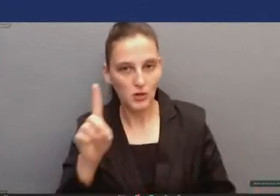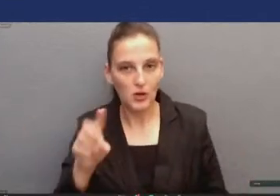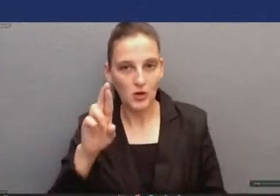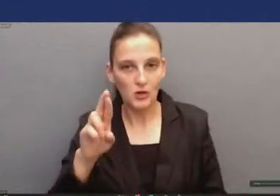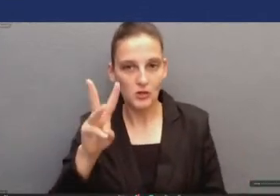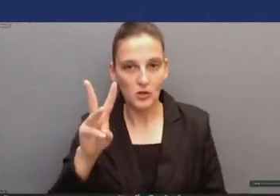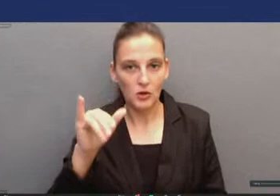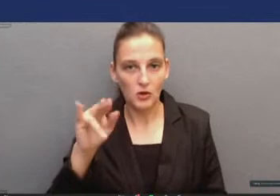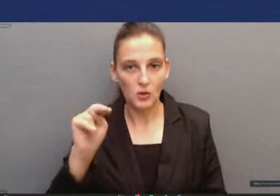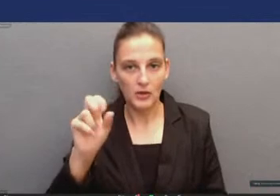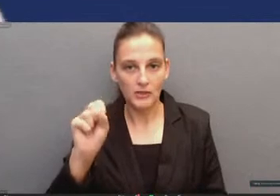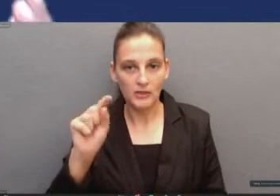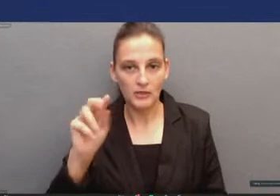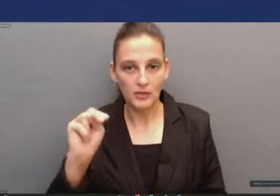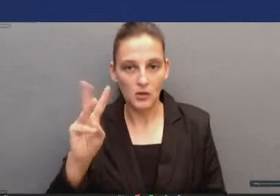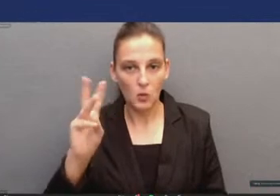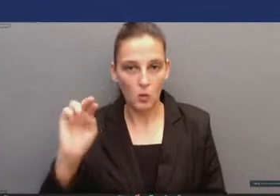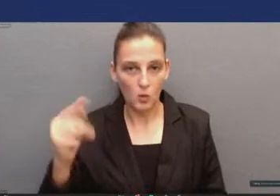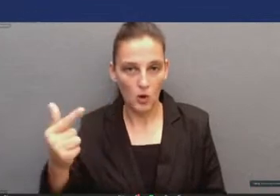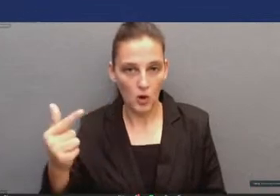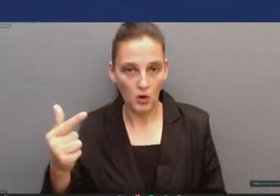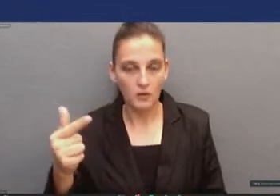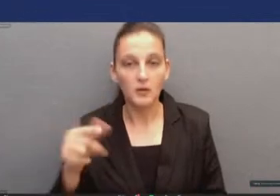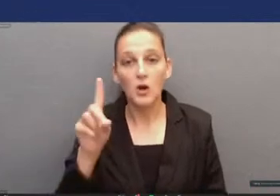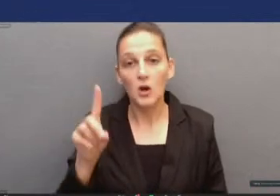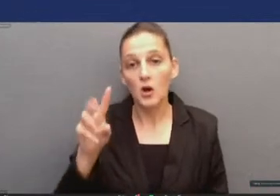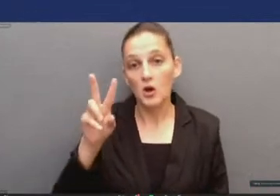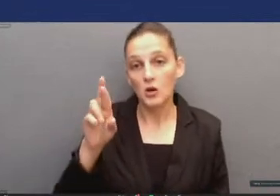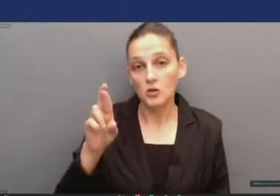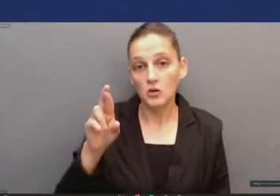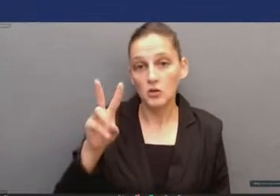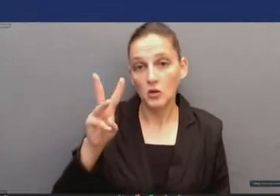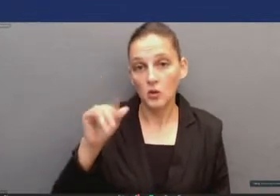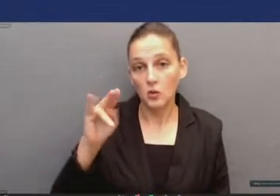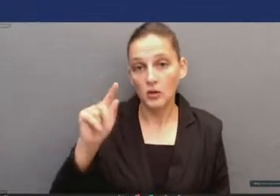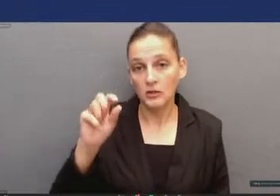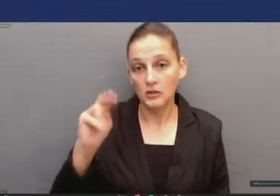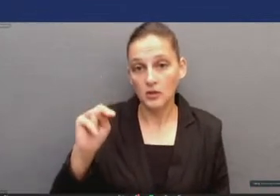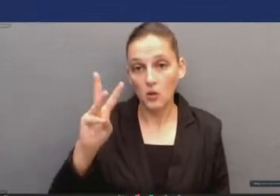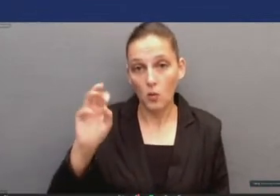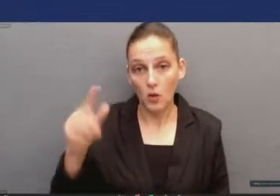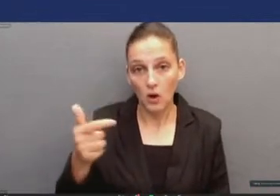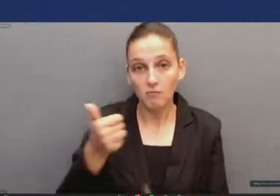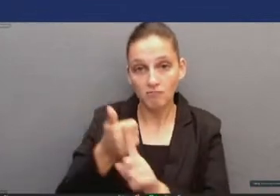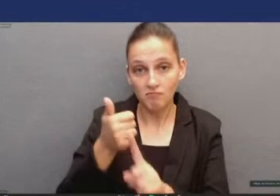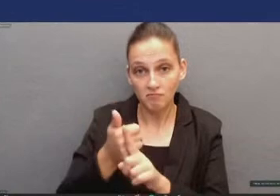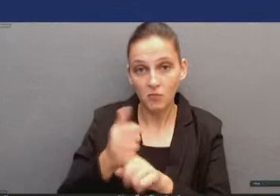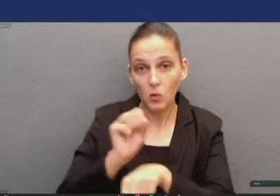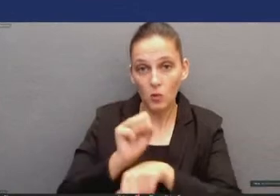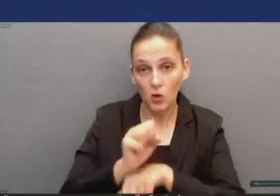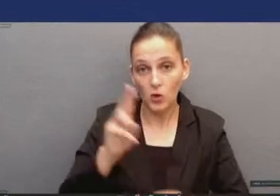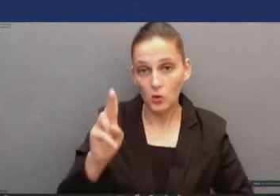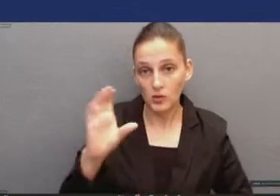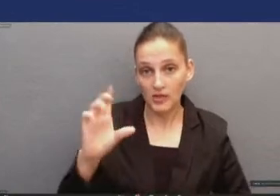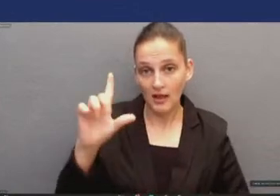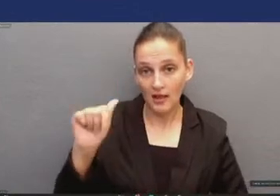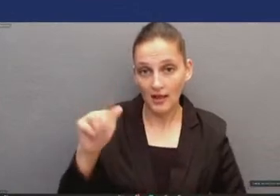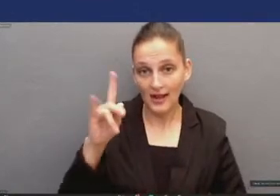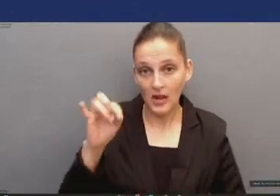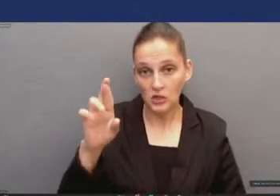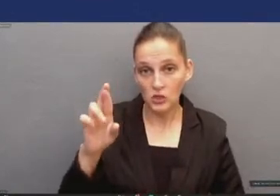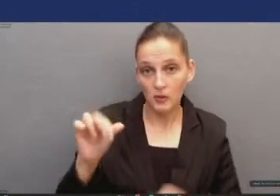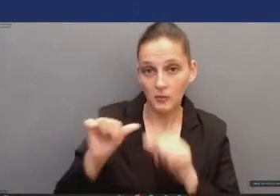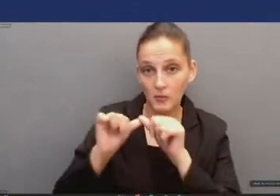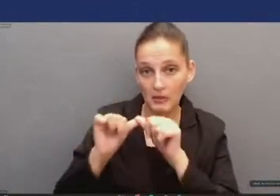Winston Huang. Dr. Winston Huang is a scholar in residence at the UCLA Kaiser